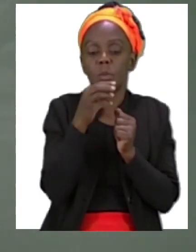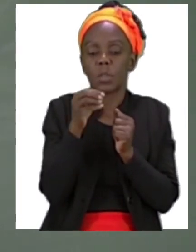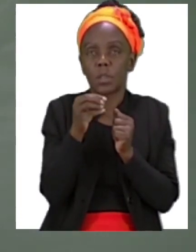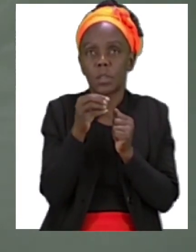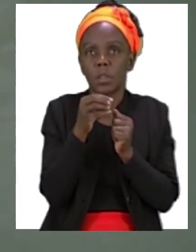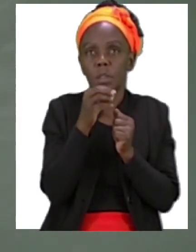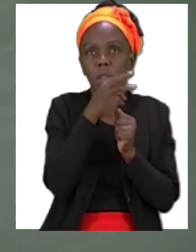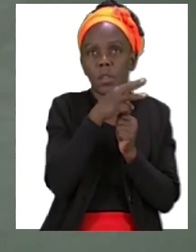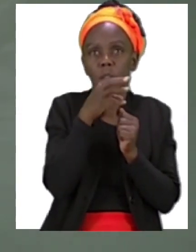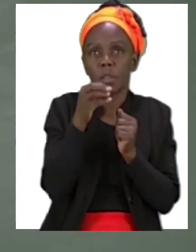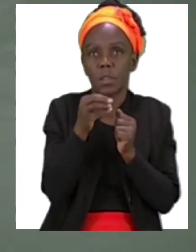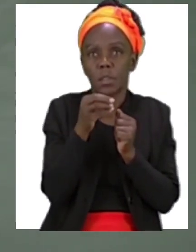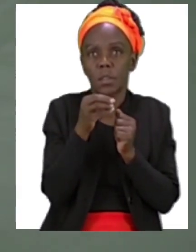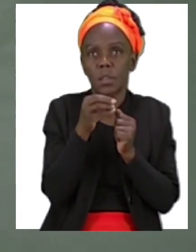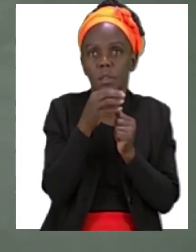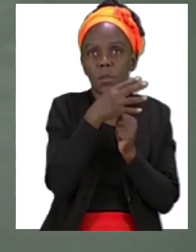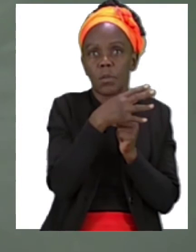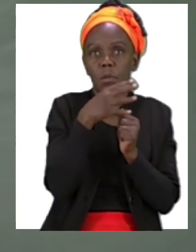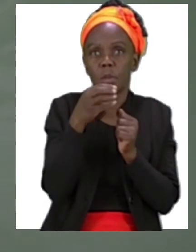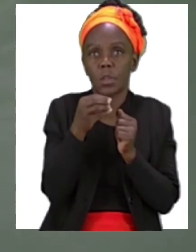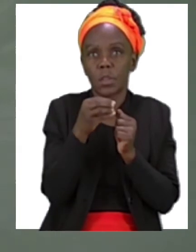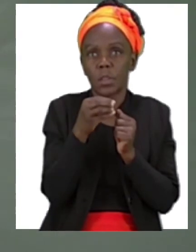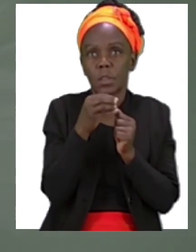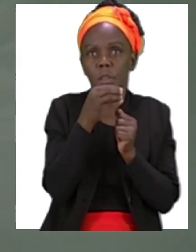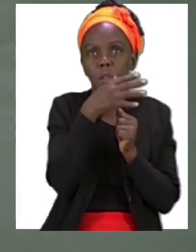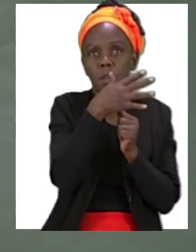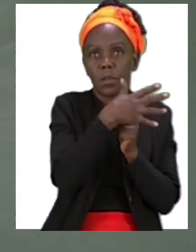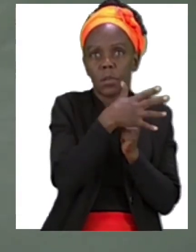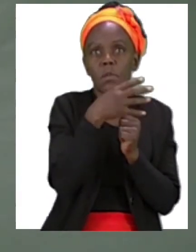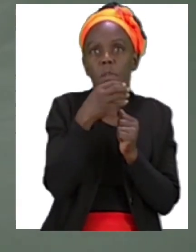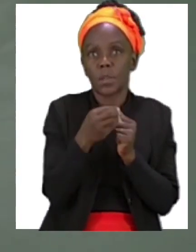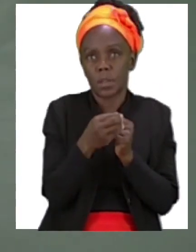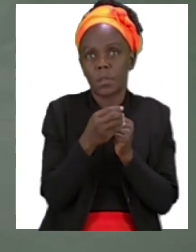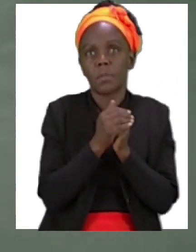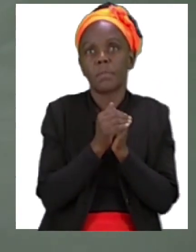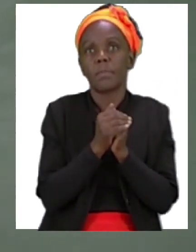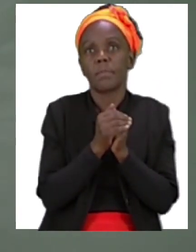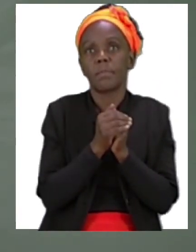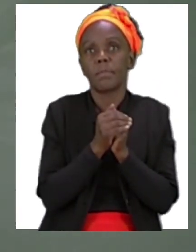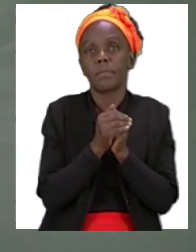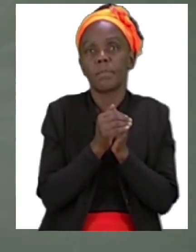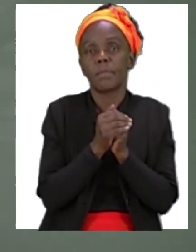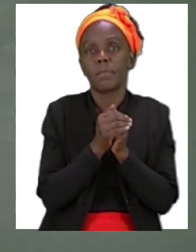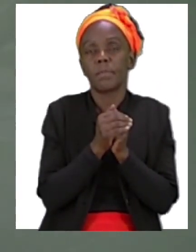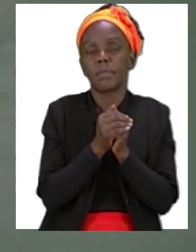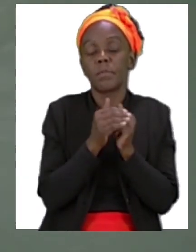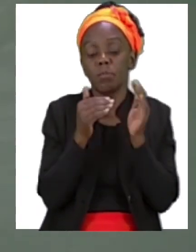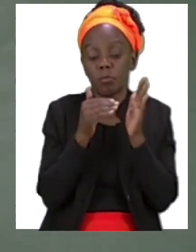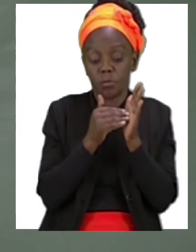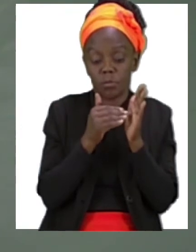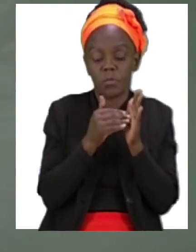20, 30, 40, 50. So we have ended